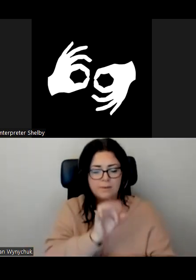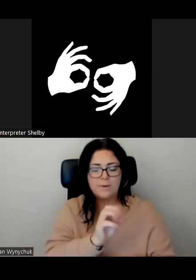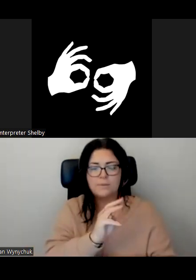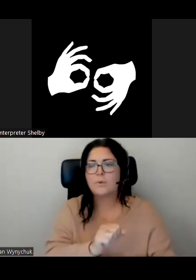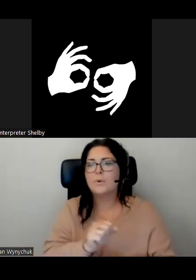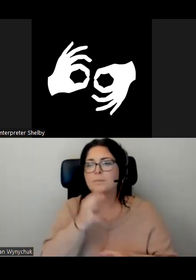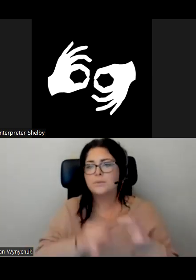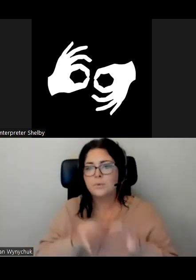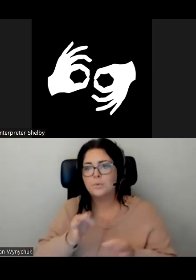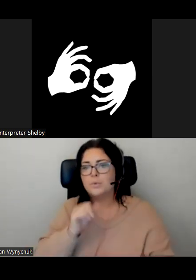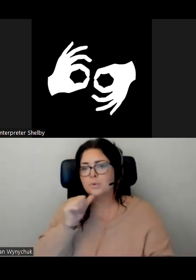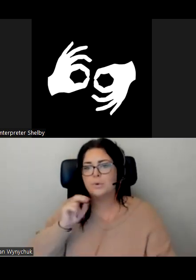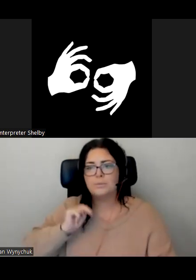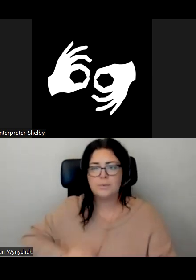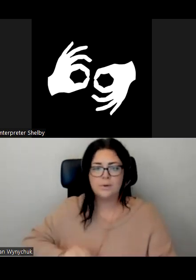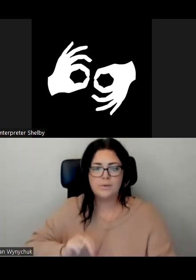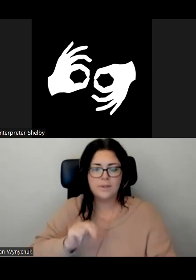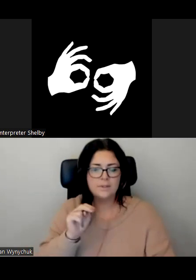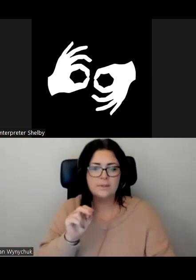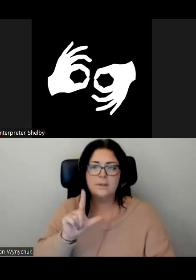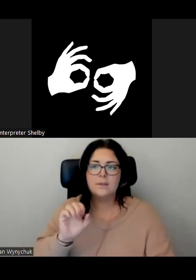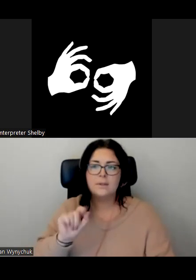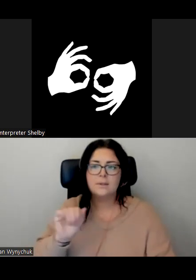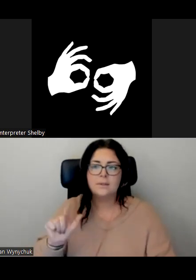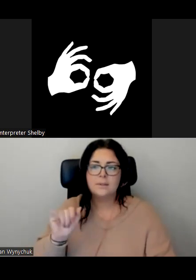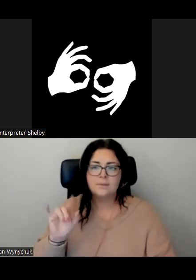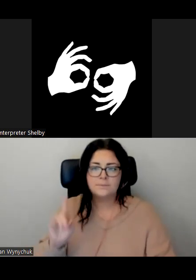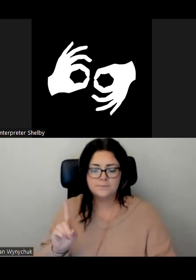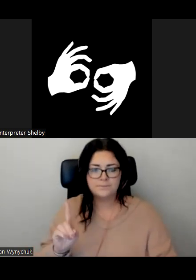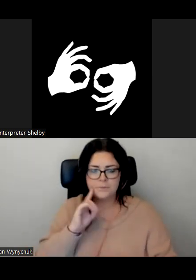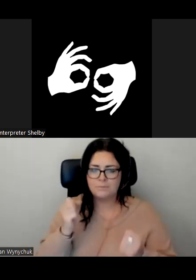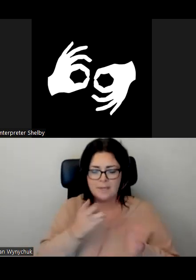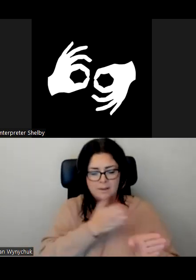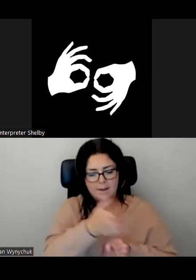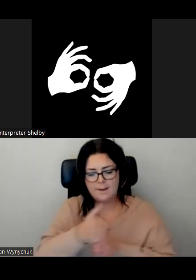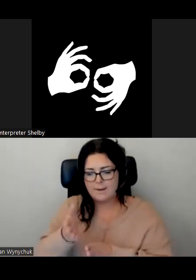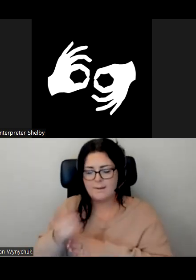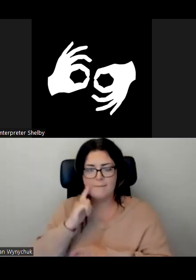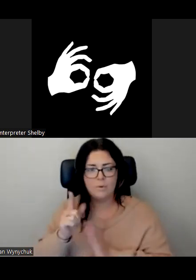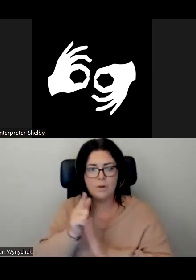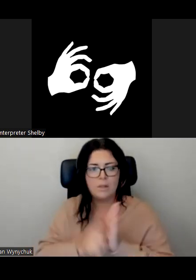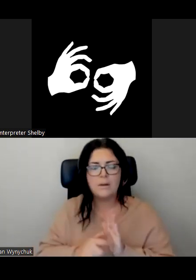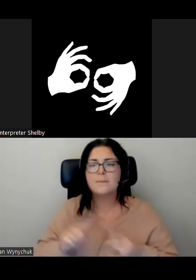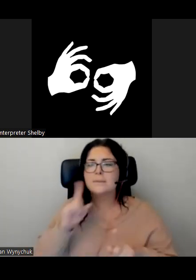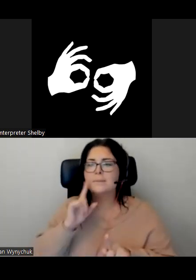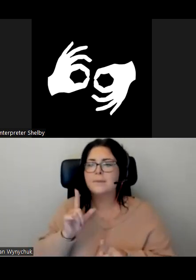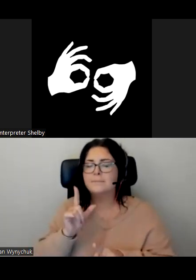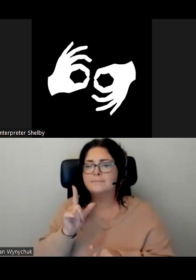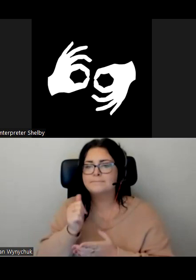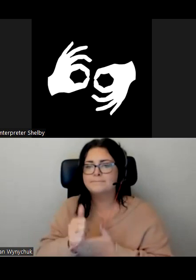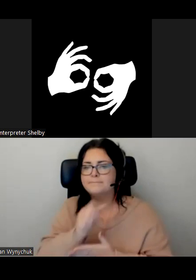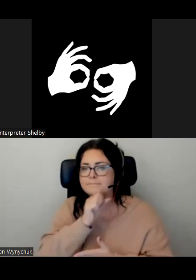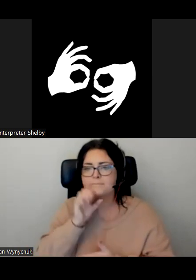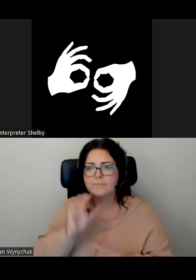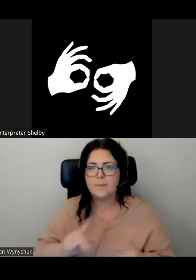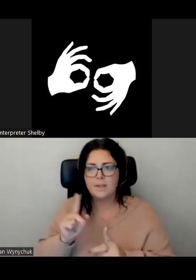nonprofit organizations. She has worked with all aspects of law, but has a passion for seniors who need help navigating the legal aspects